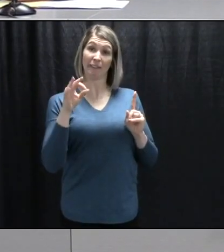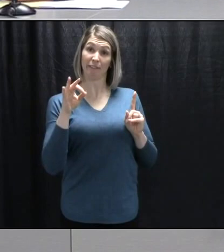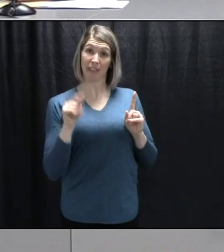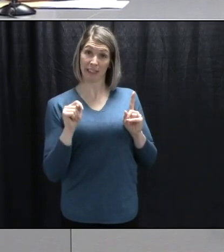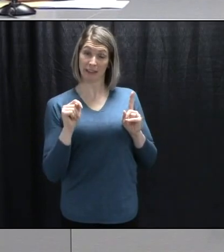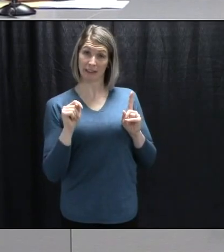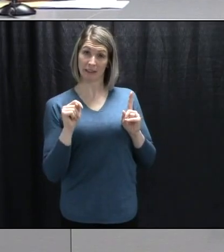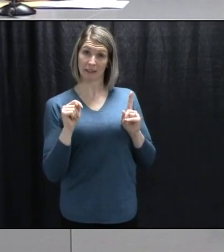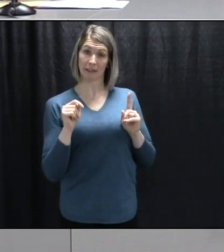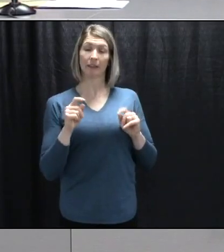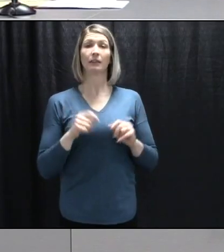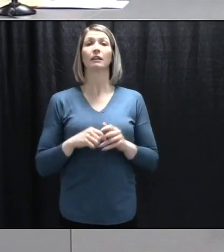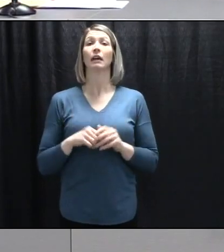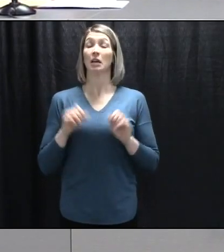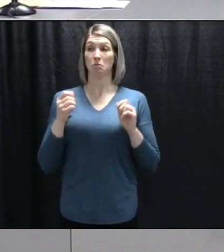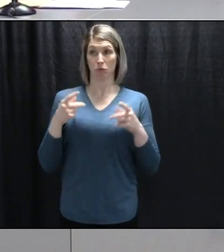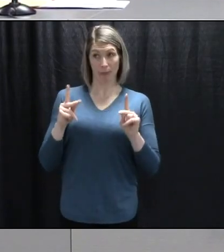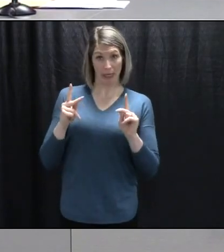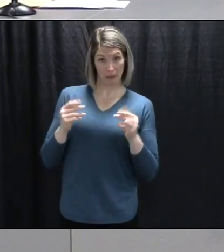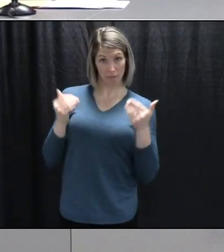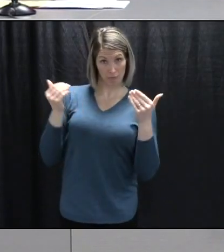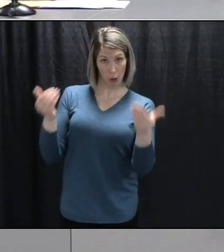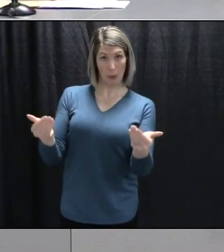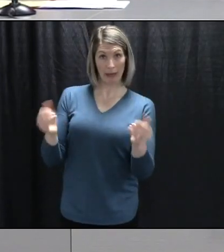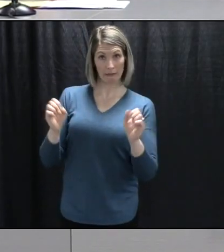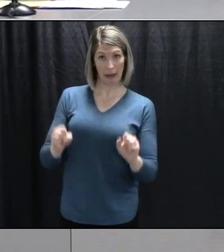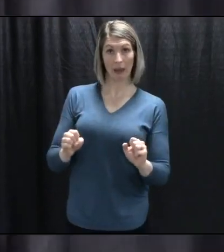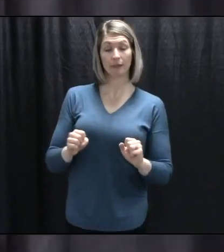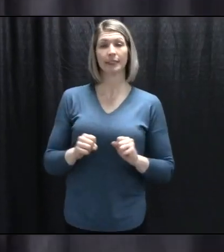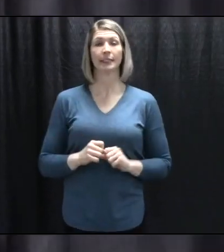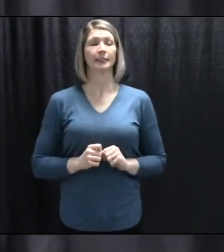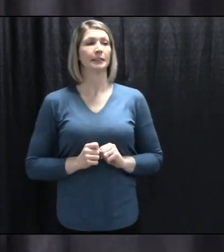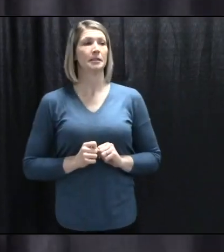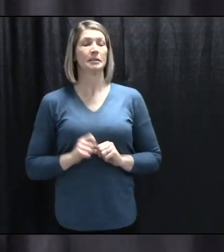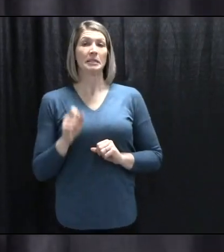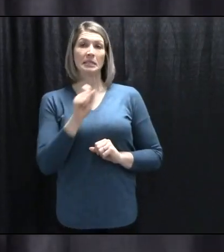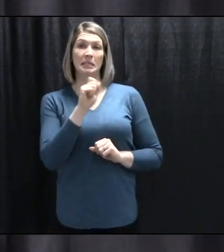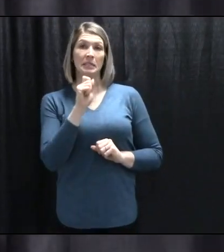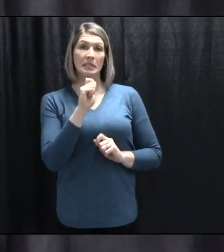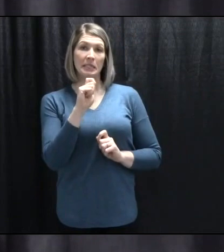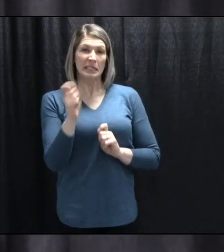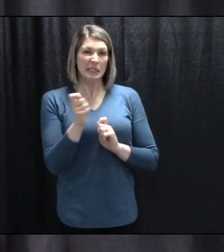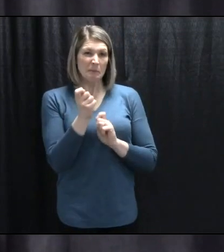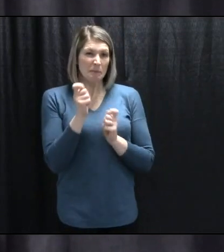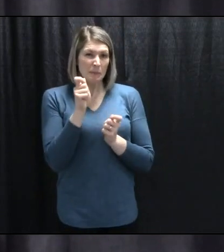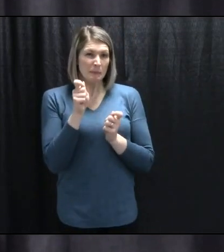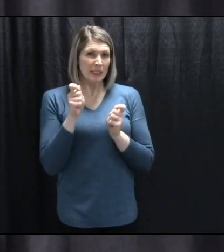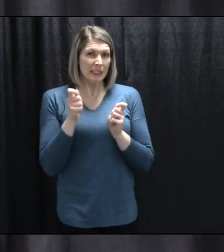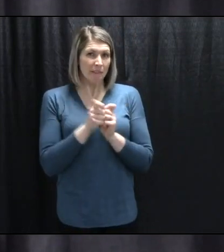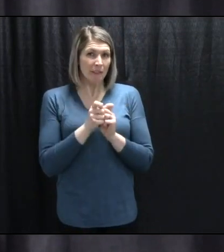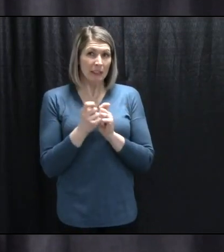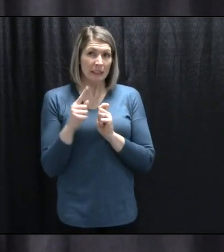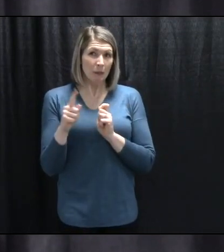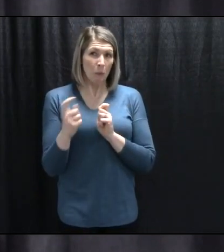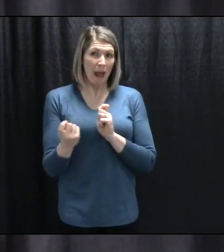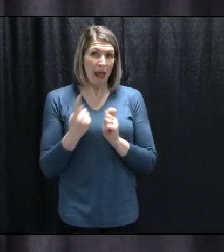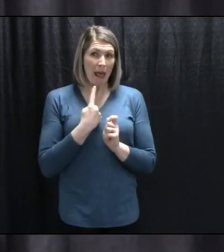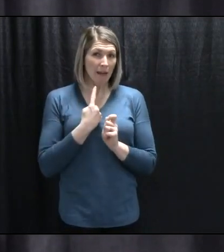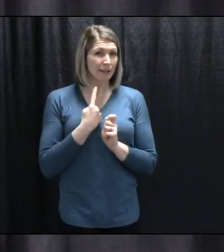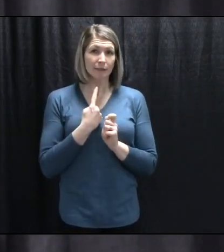Haven't been specifically asked about that. I suppose if social distancing could be